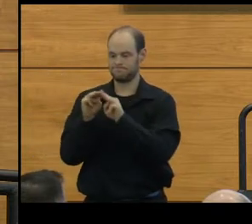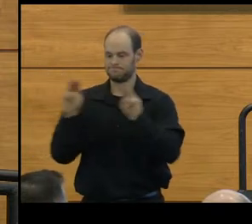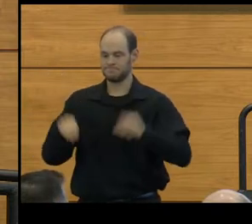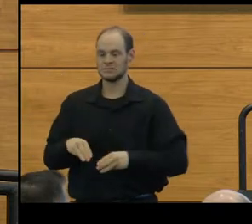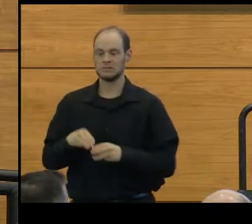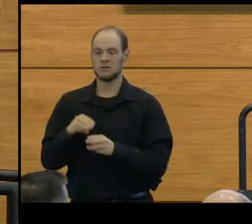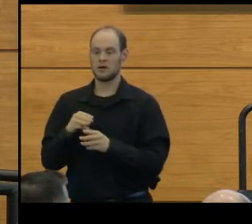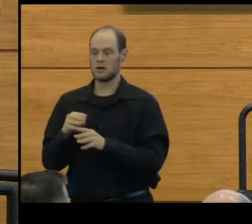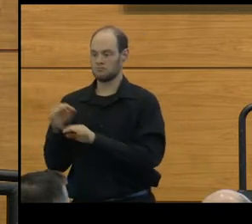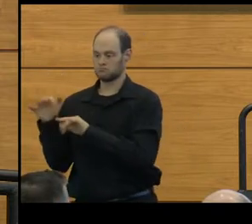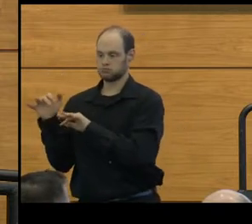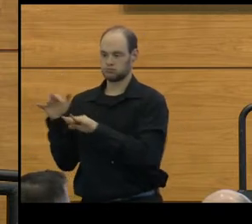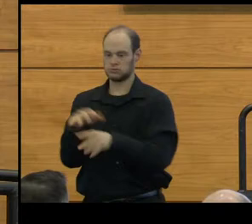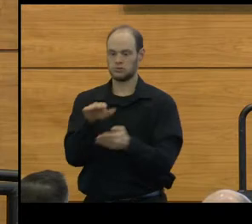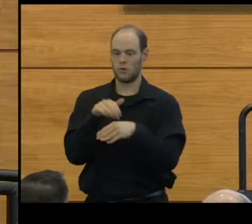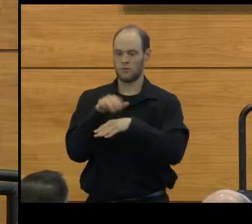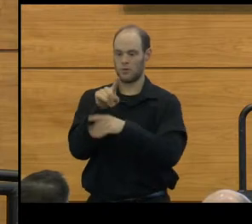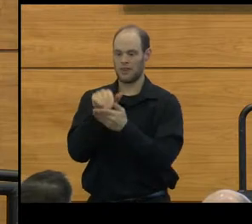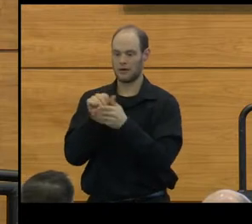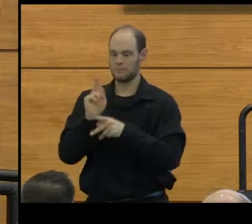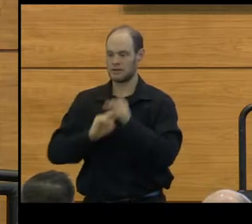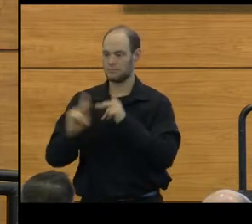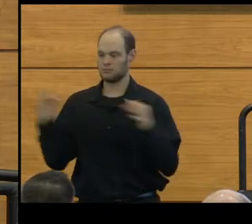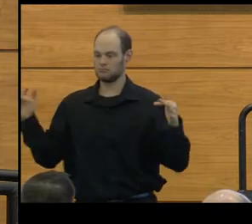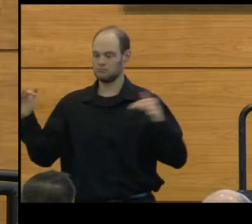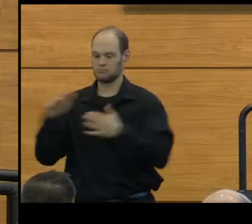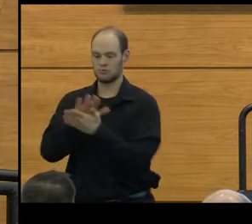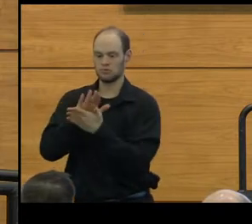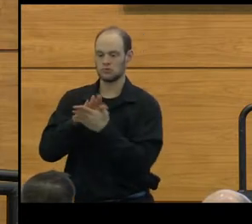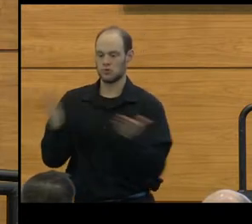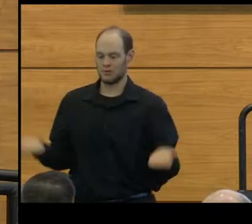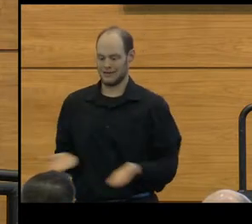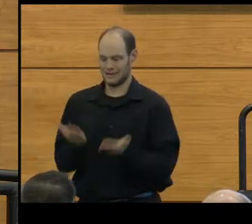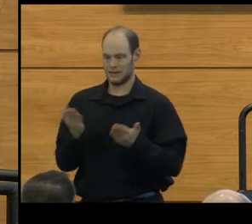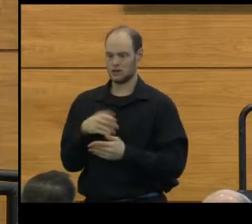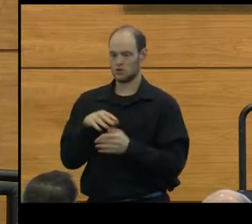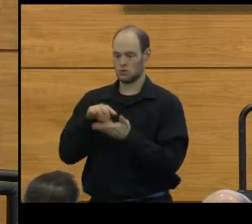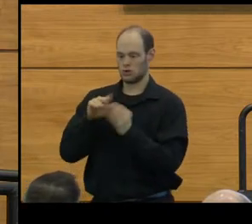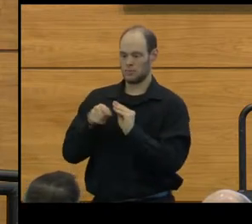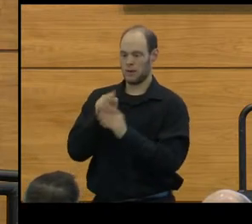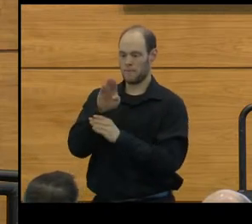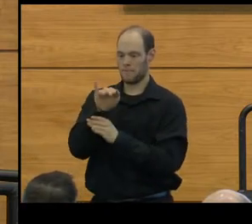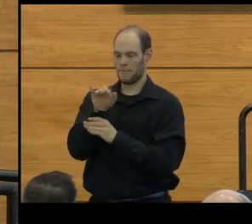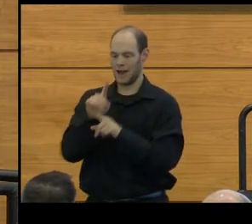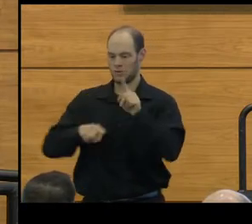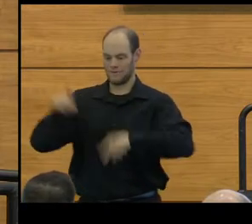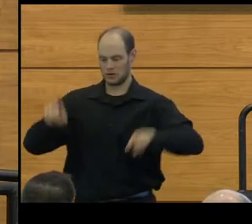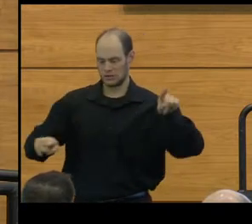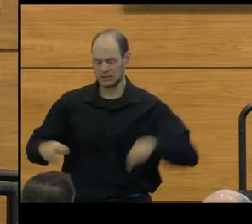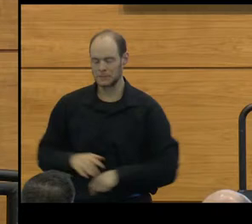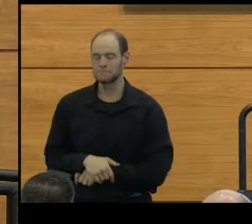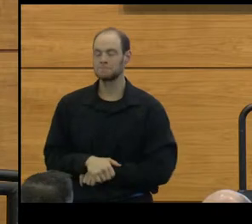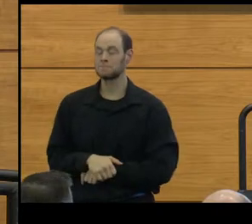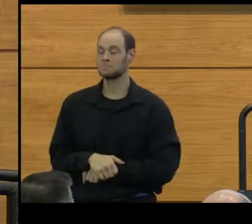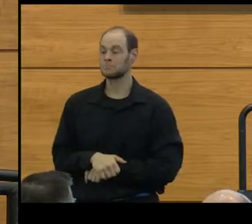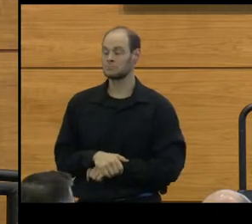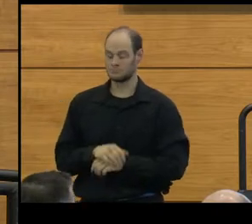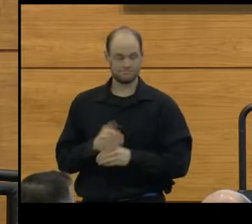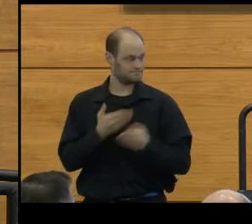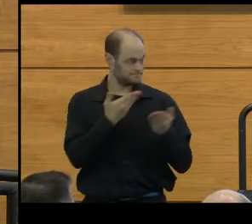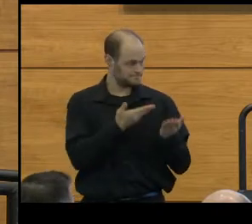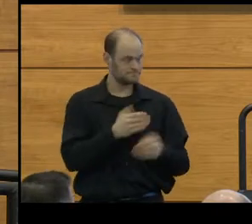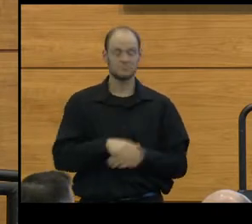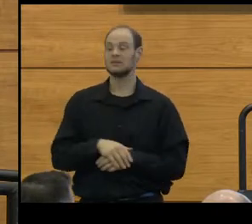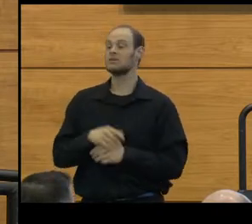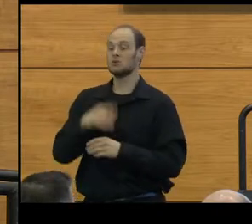more than 1,000 attendees to campus to learn about biodiversity. Professor Davis